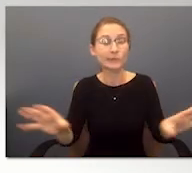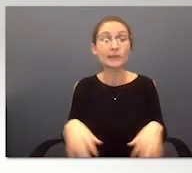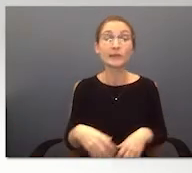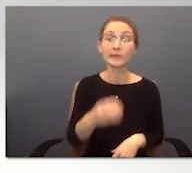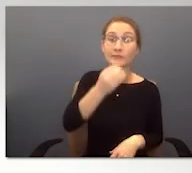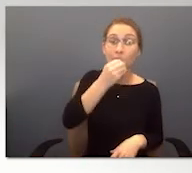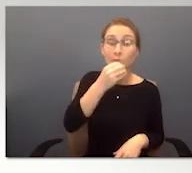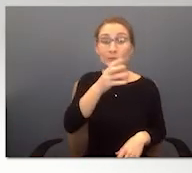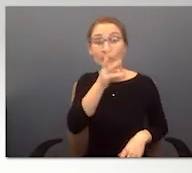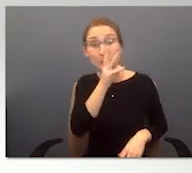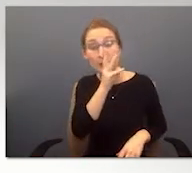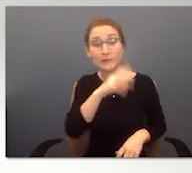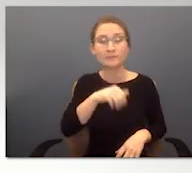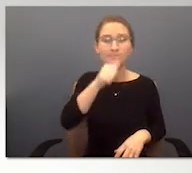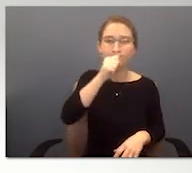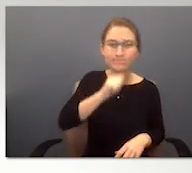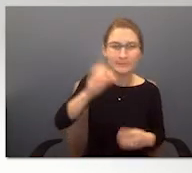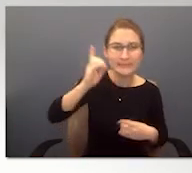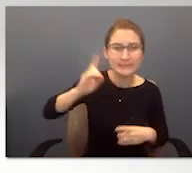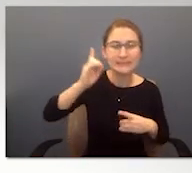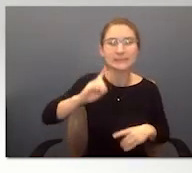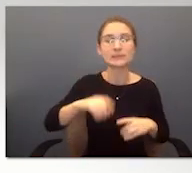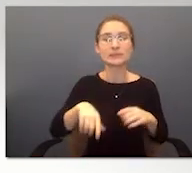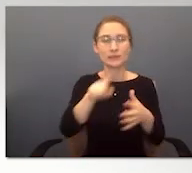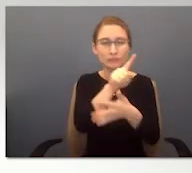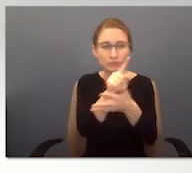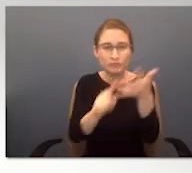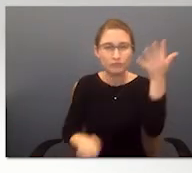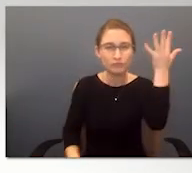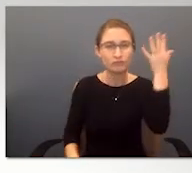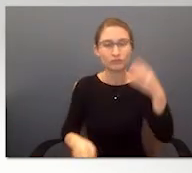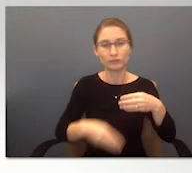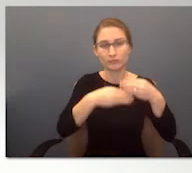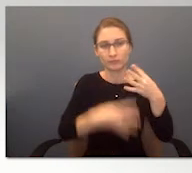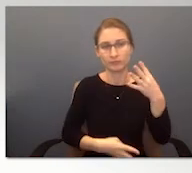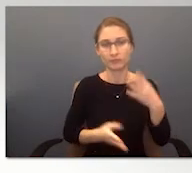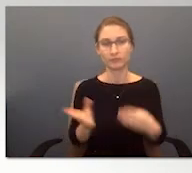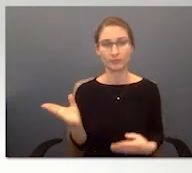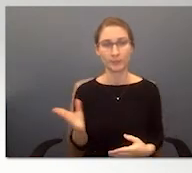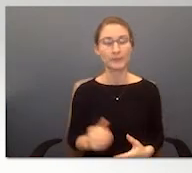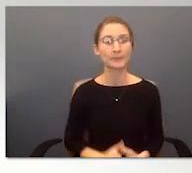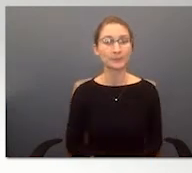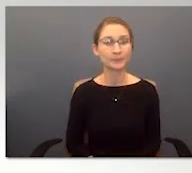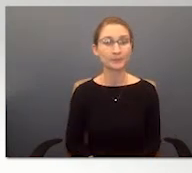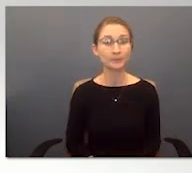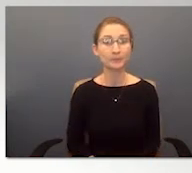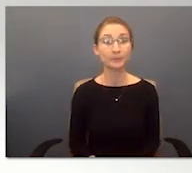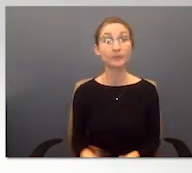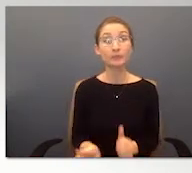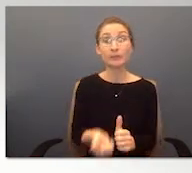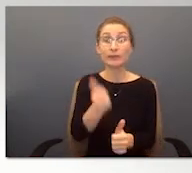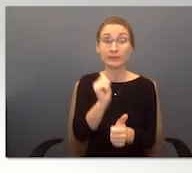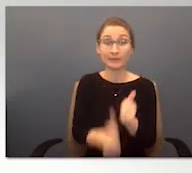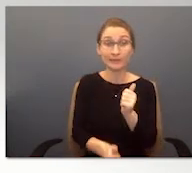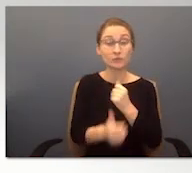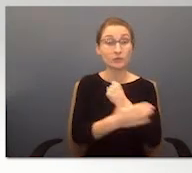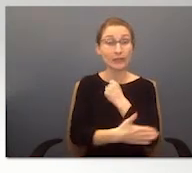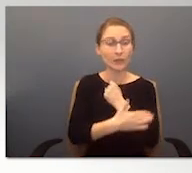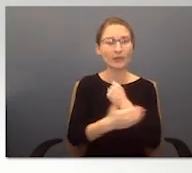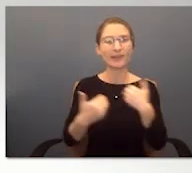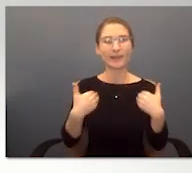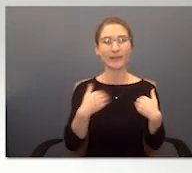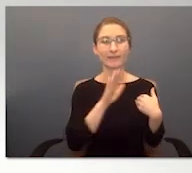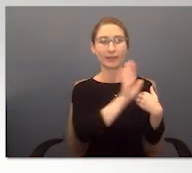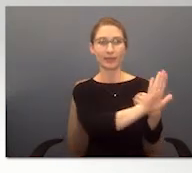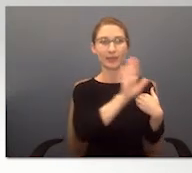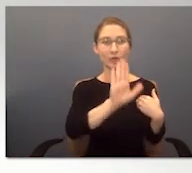food and water, chronic disease, environmental hazards, injuries, and risky health behaviors. Each county health department has a different portfolio